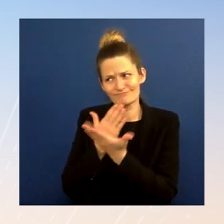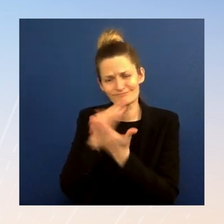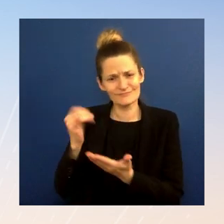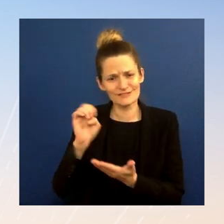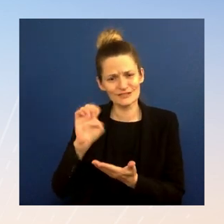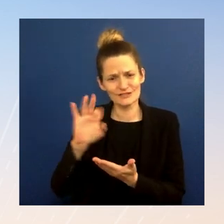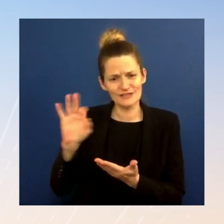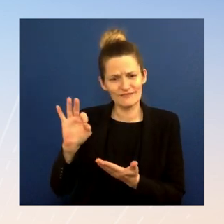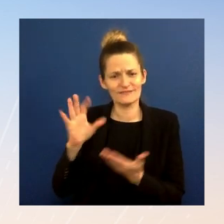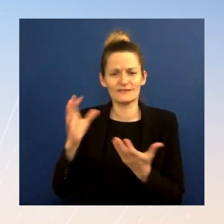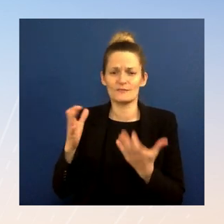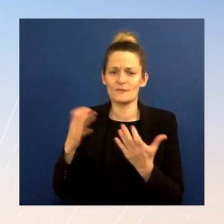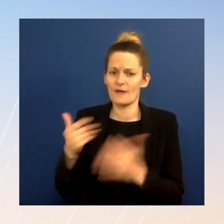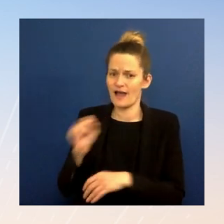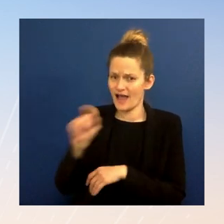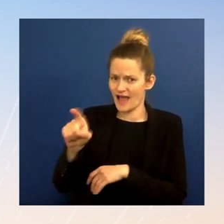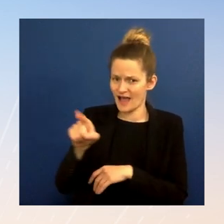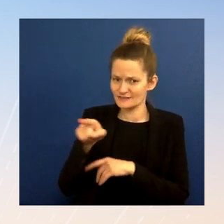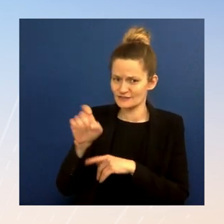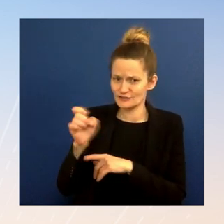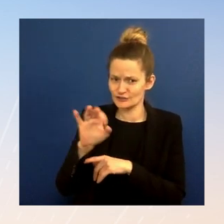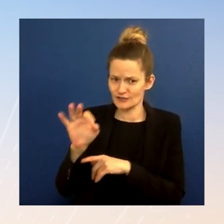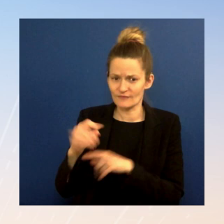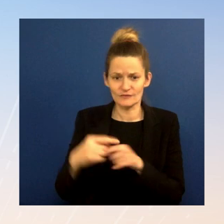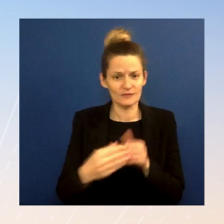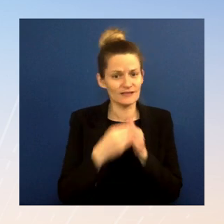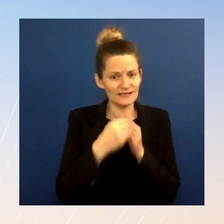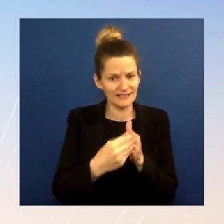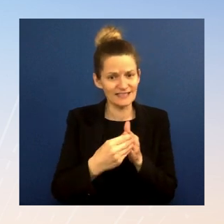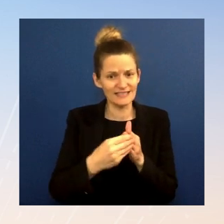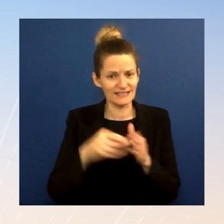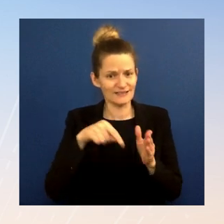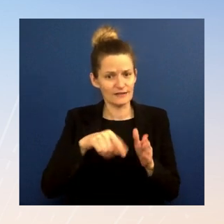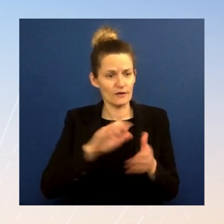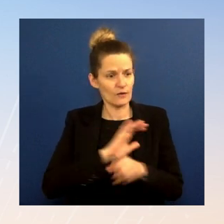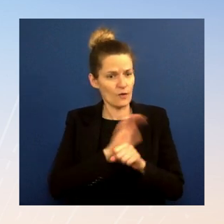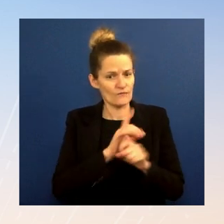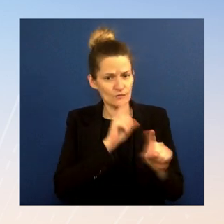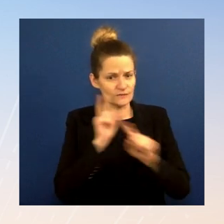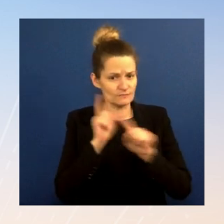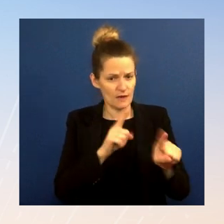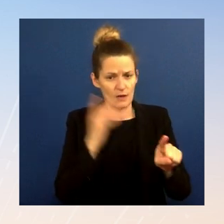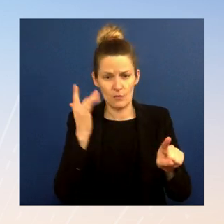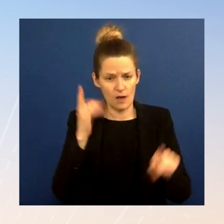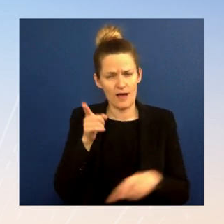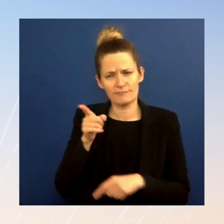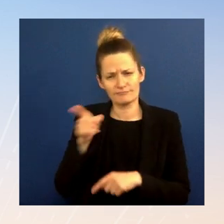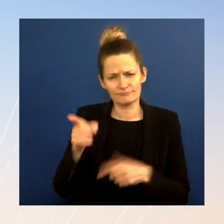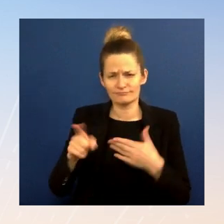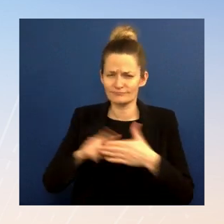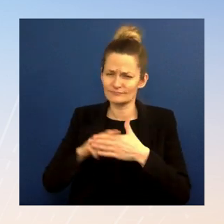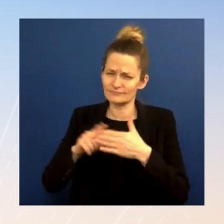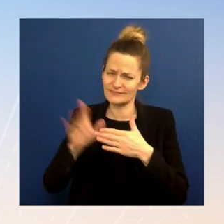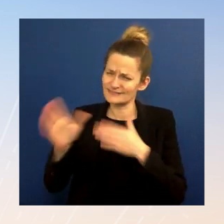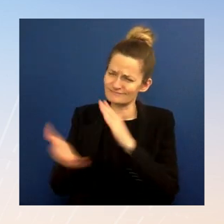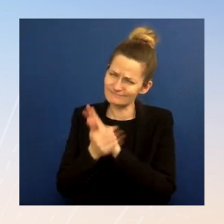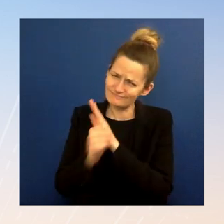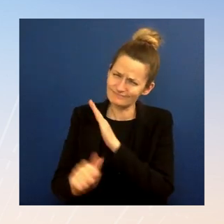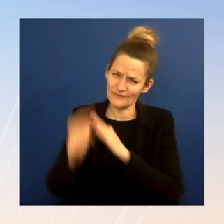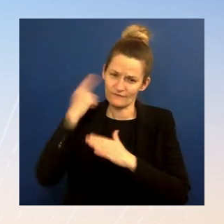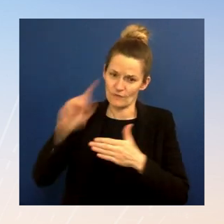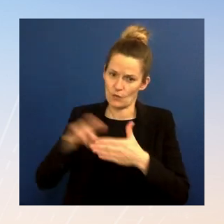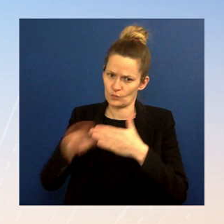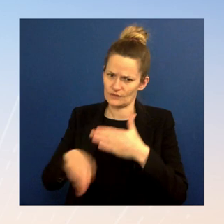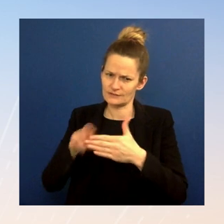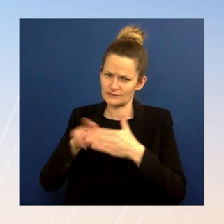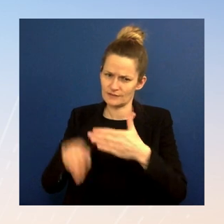one better at delivering results. I know this personally. I worked closely with him through many challenges over the